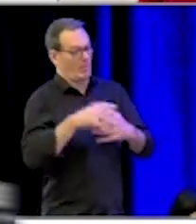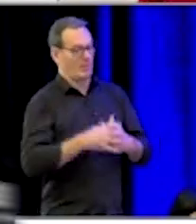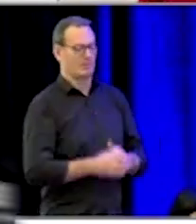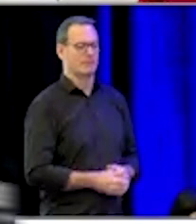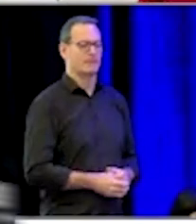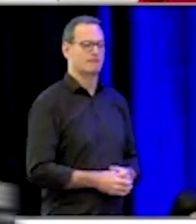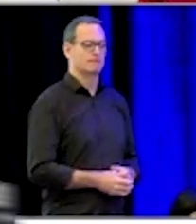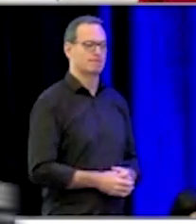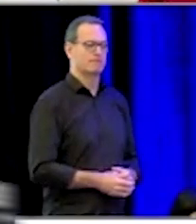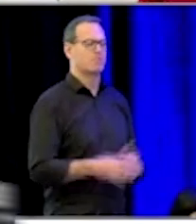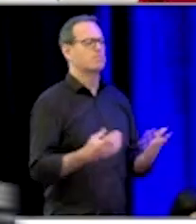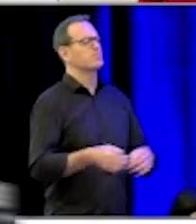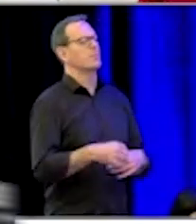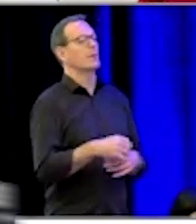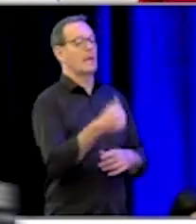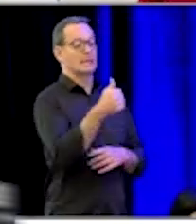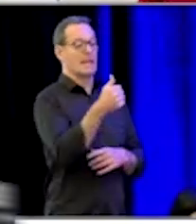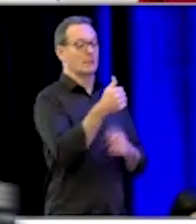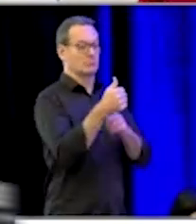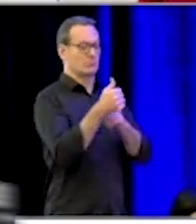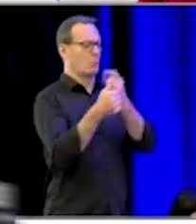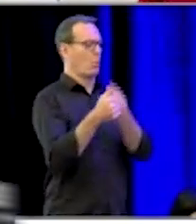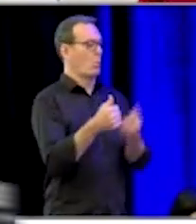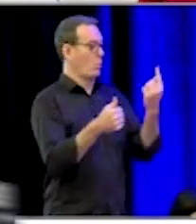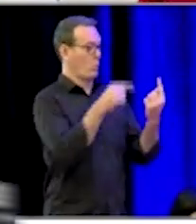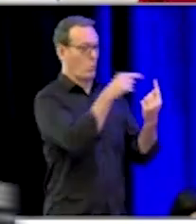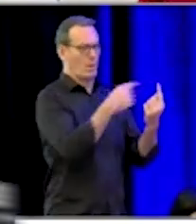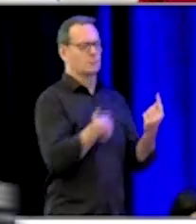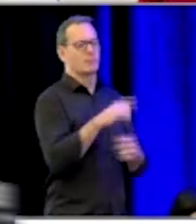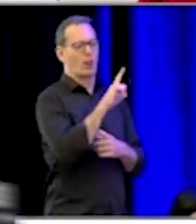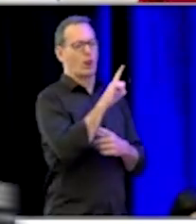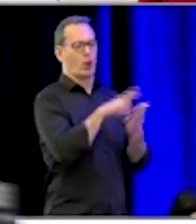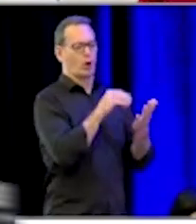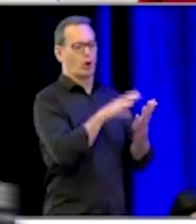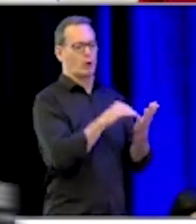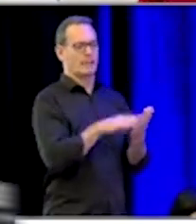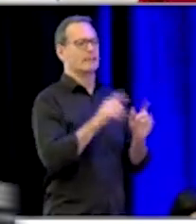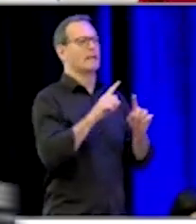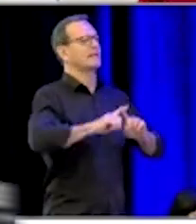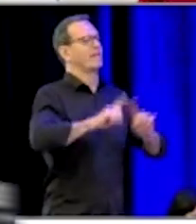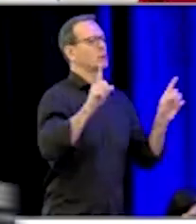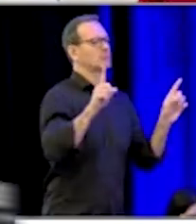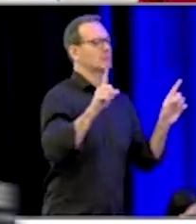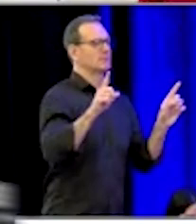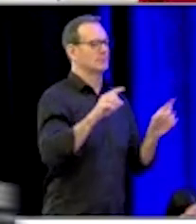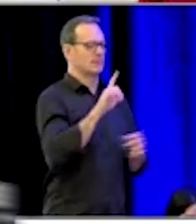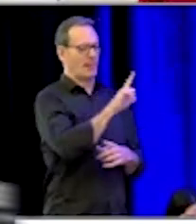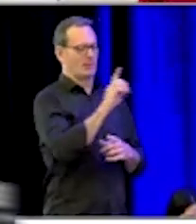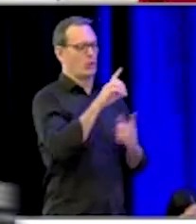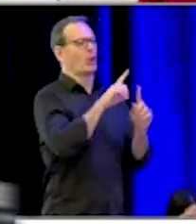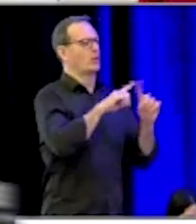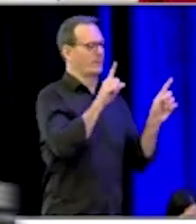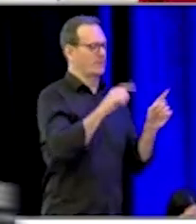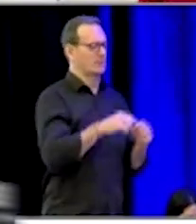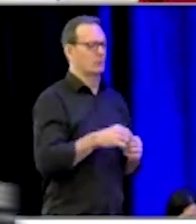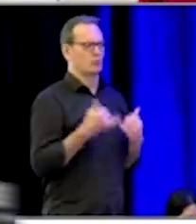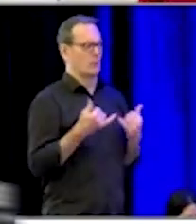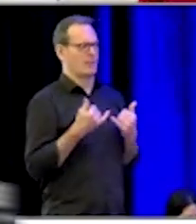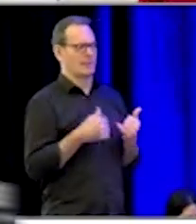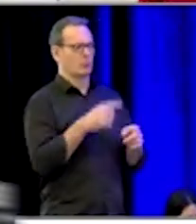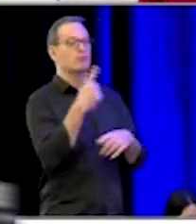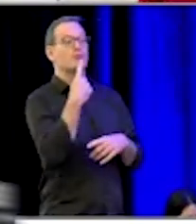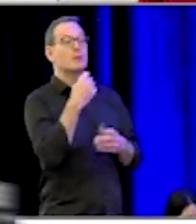1 in 10 Canadians have a learning difference. One thing we're just really starting to talk about in Red Seal Trades is